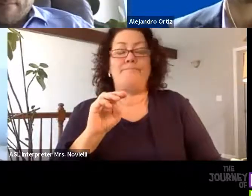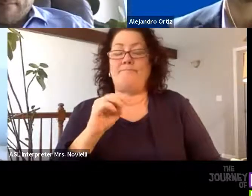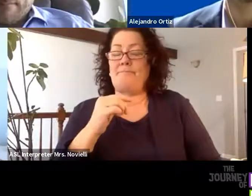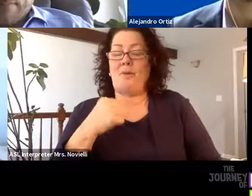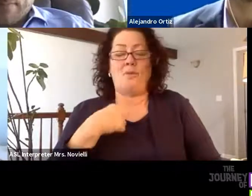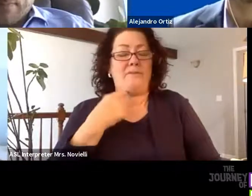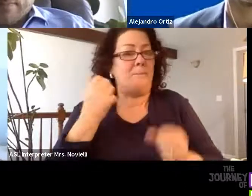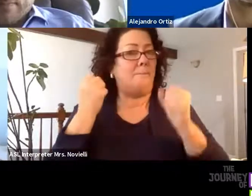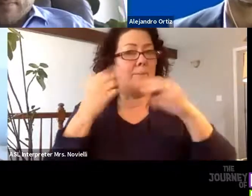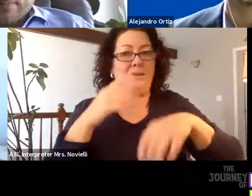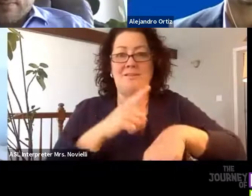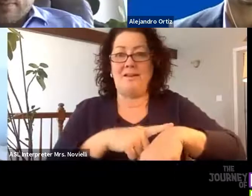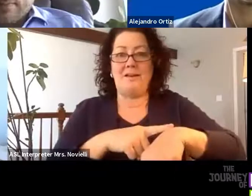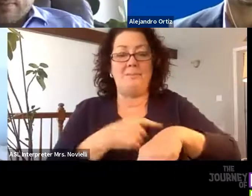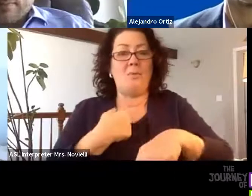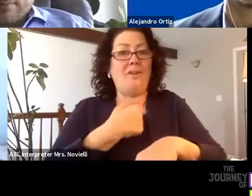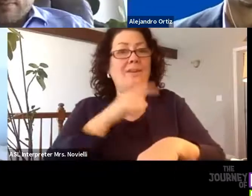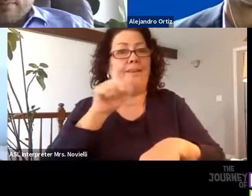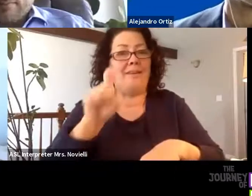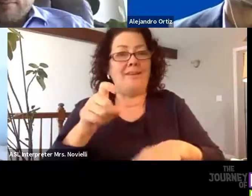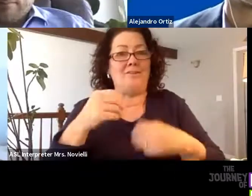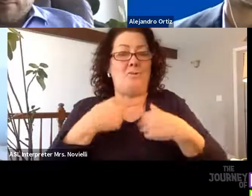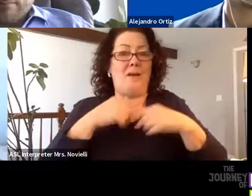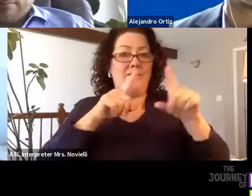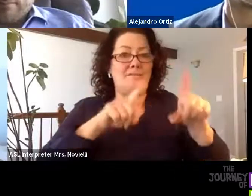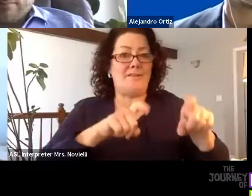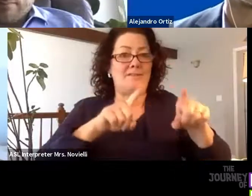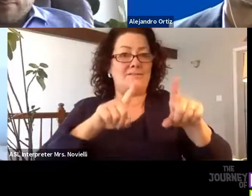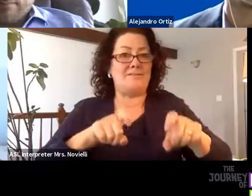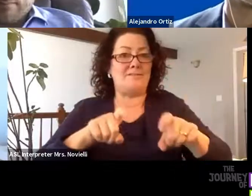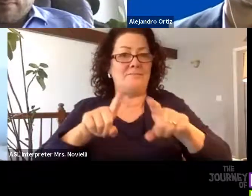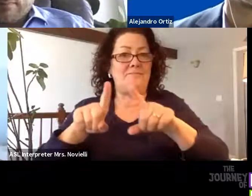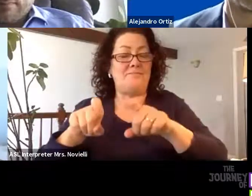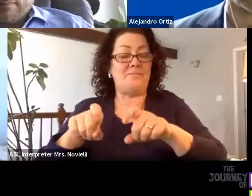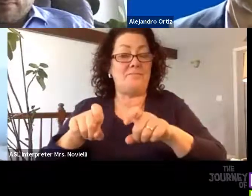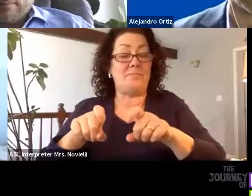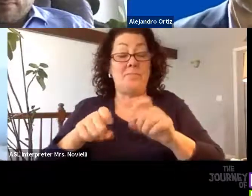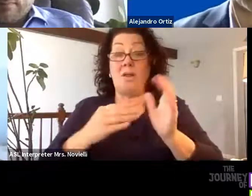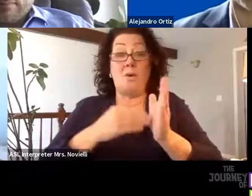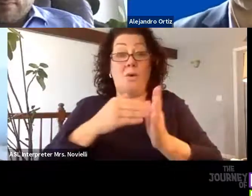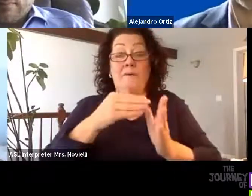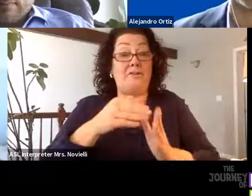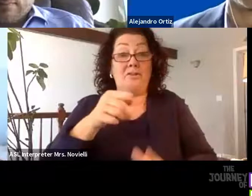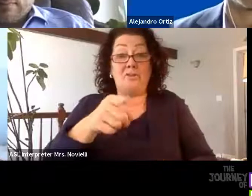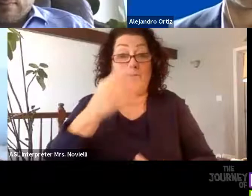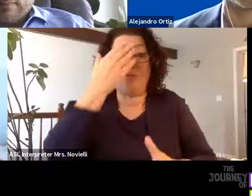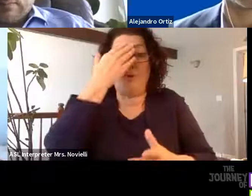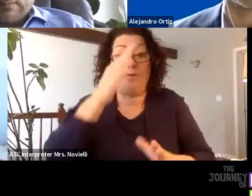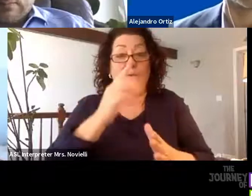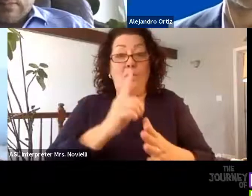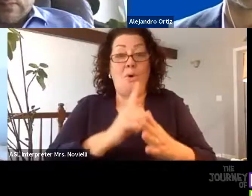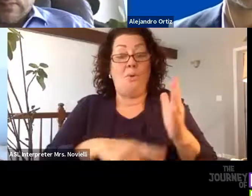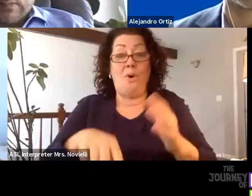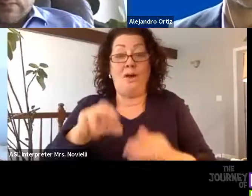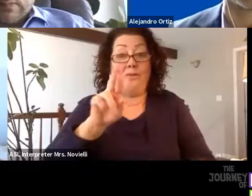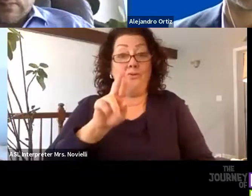And it's the reason why we need testing, is because you don't know what the realtor has